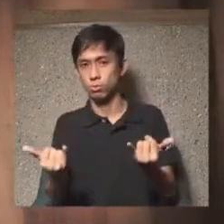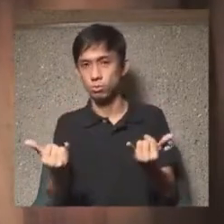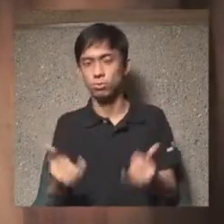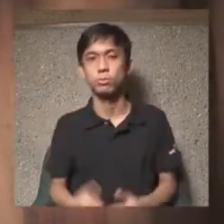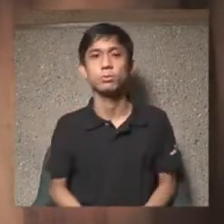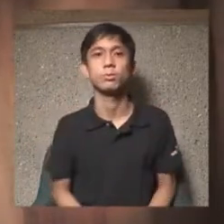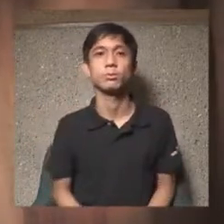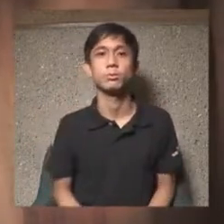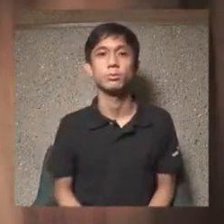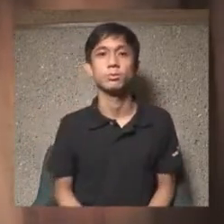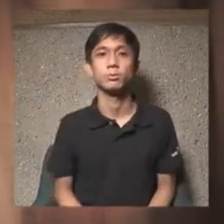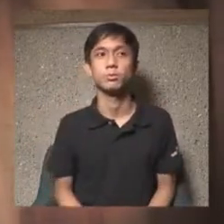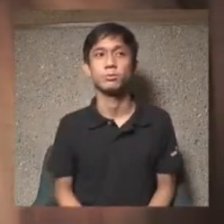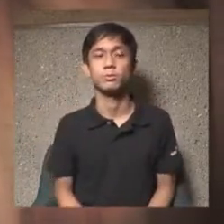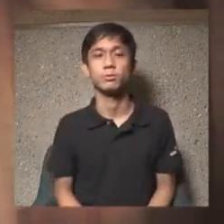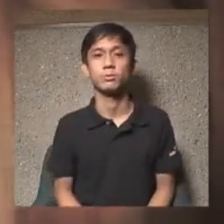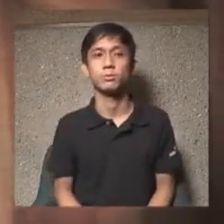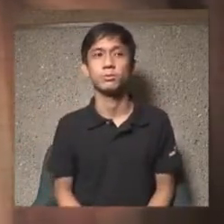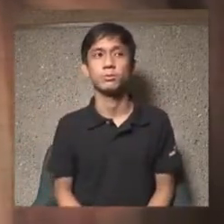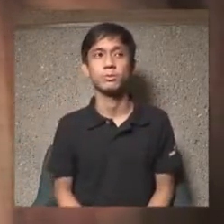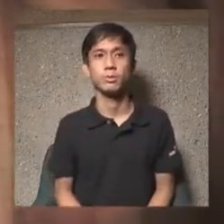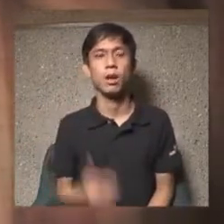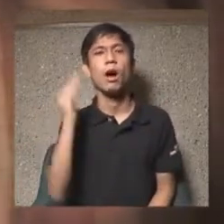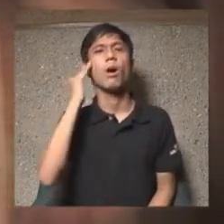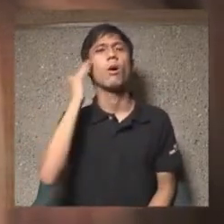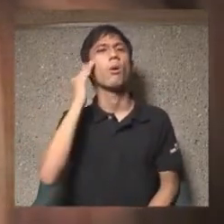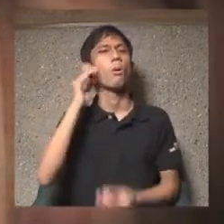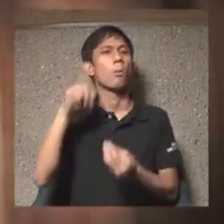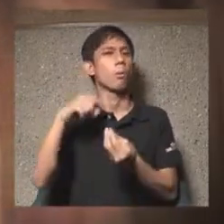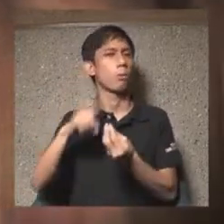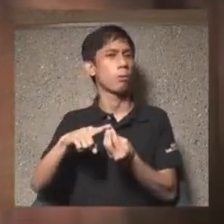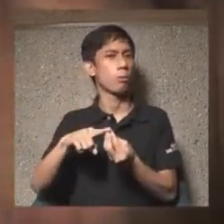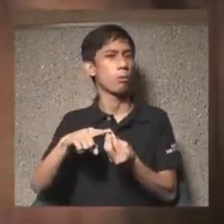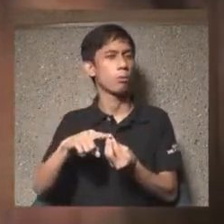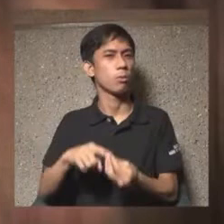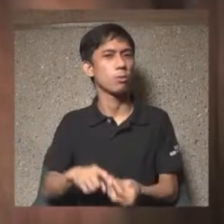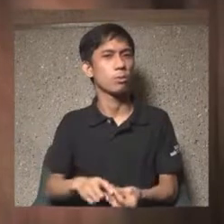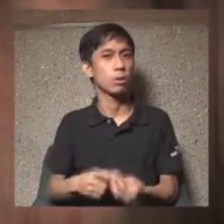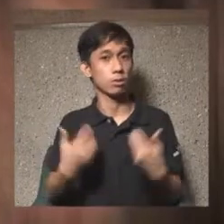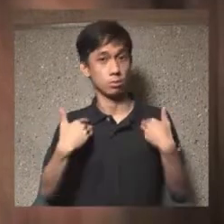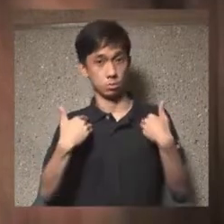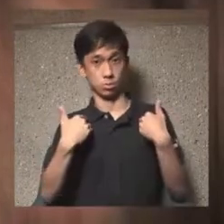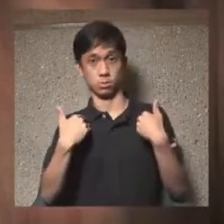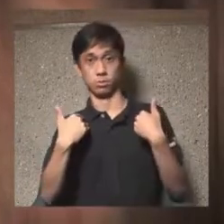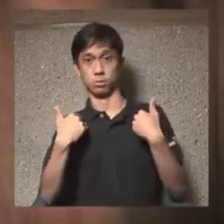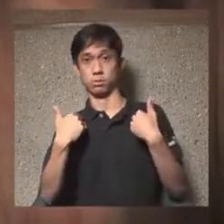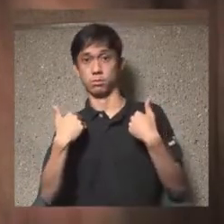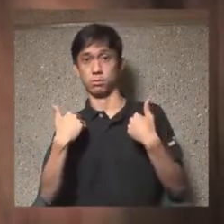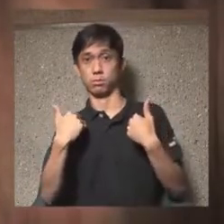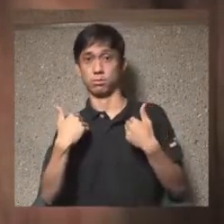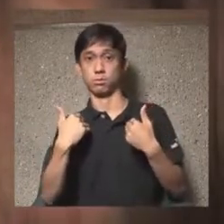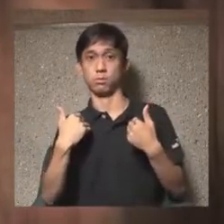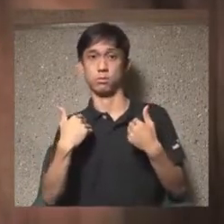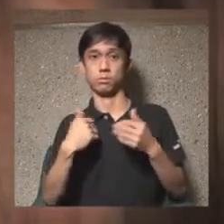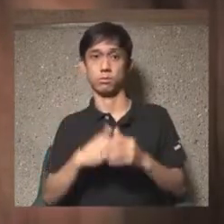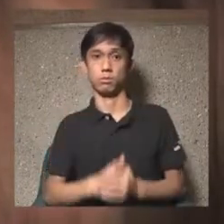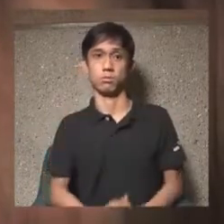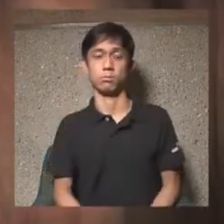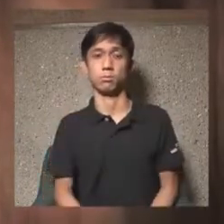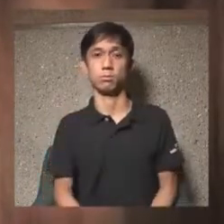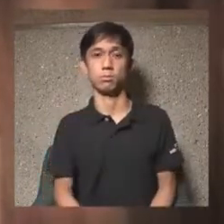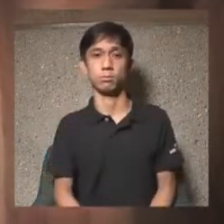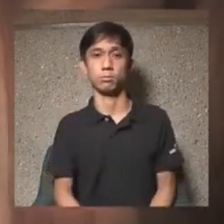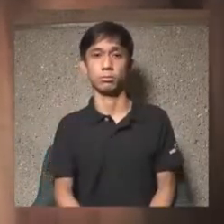threat for his life from his own twin brother, fight, flight, or freeze is the